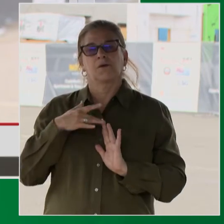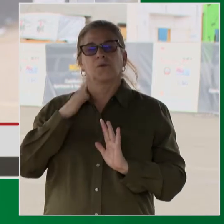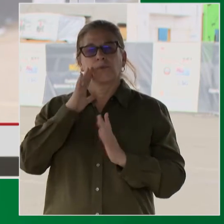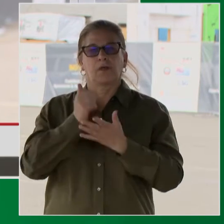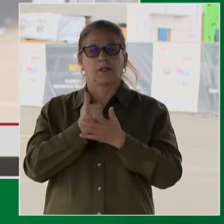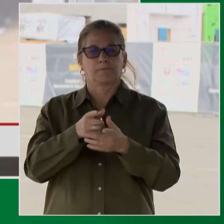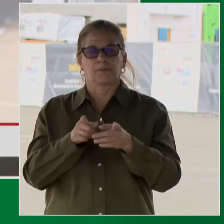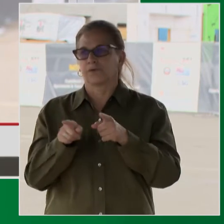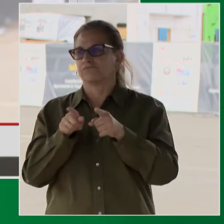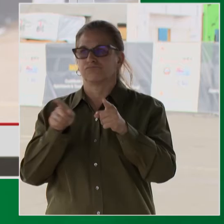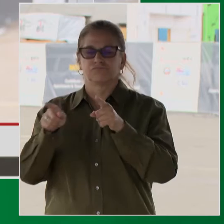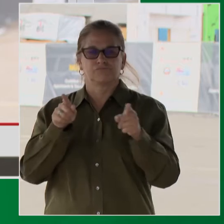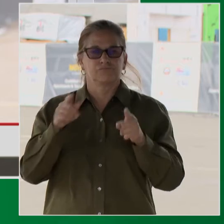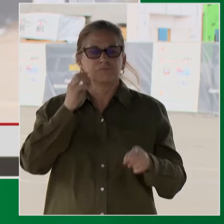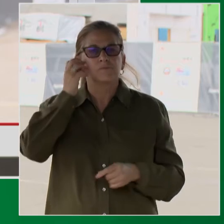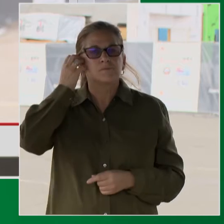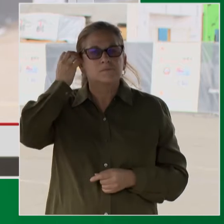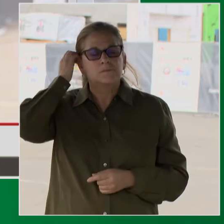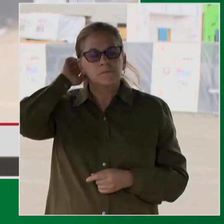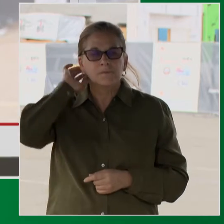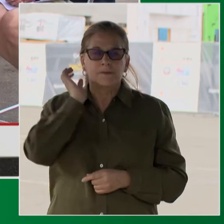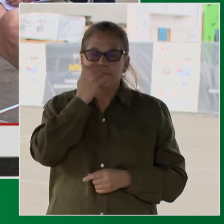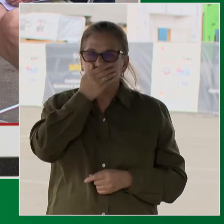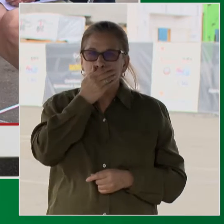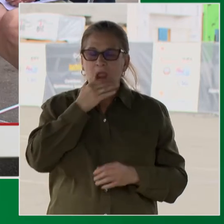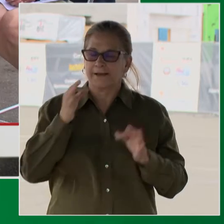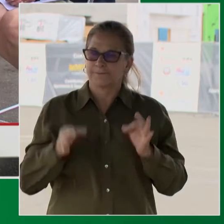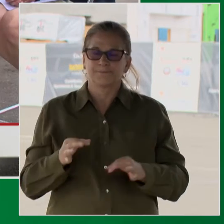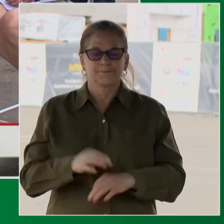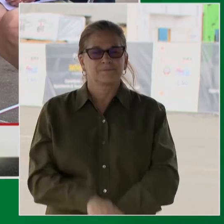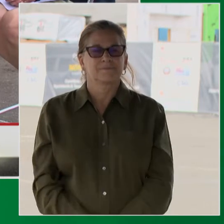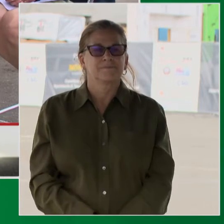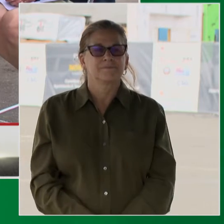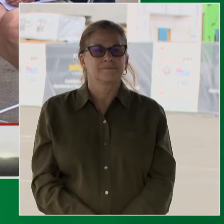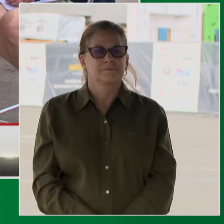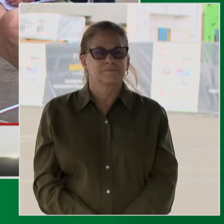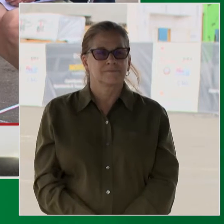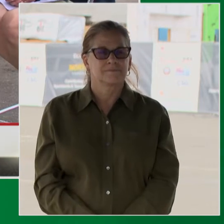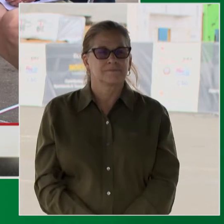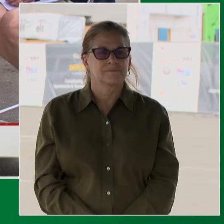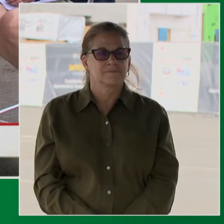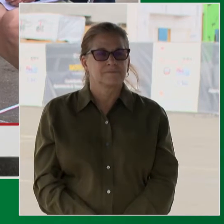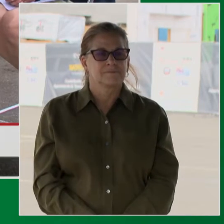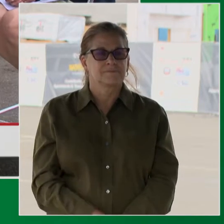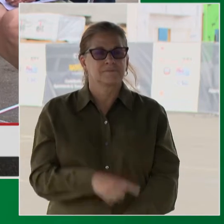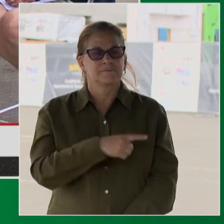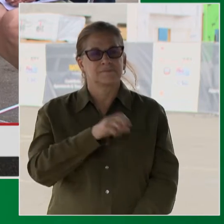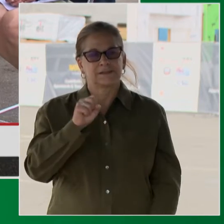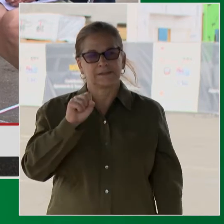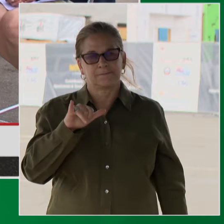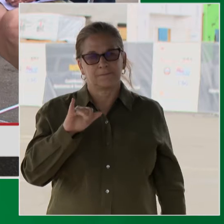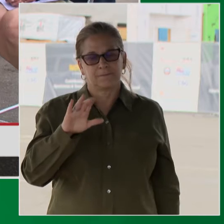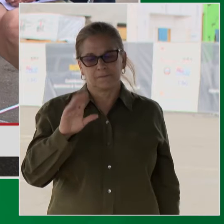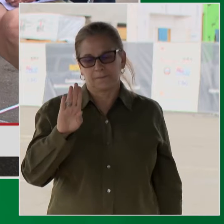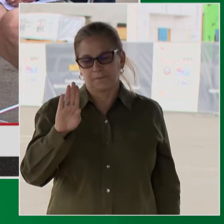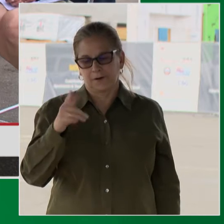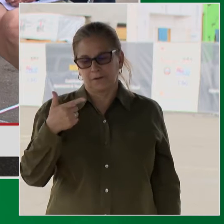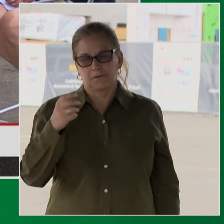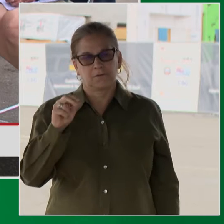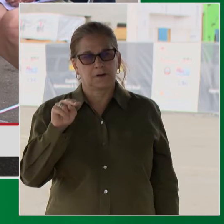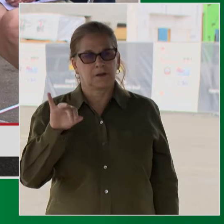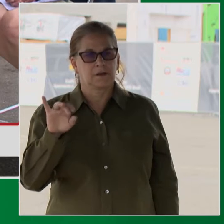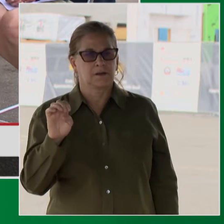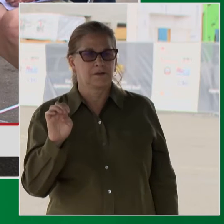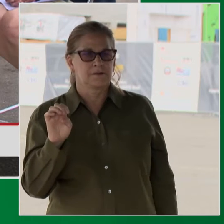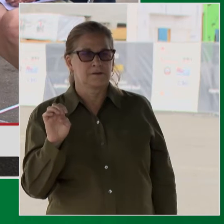different challenges. Great. I see Sabangle shaking her head. Sabangle, when you talk to folks who are interested in working in food and making